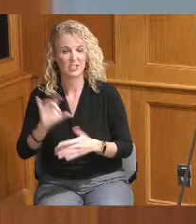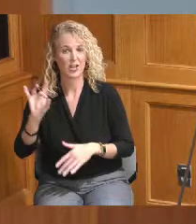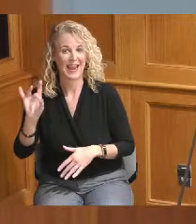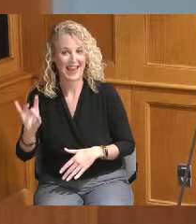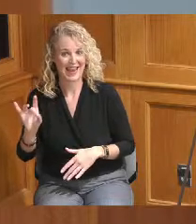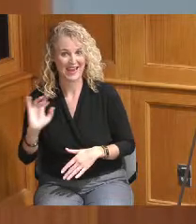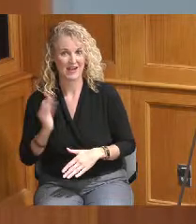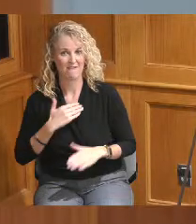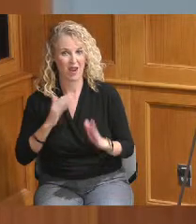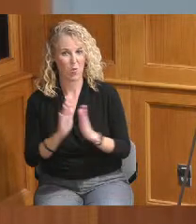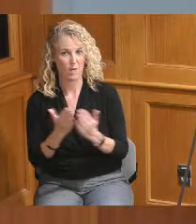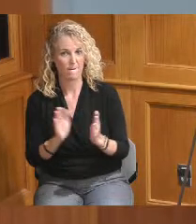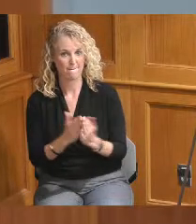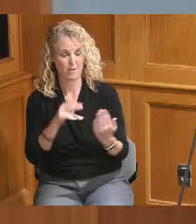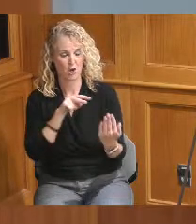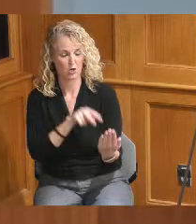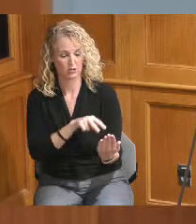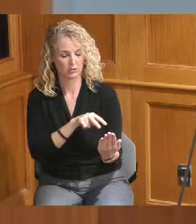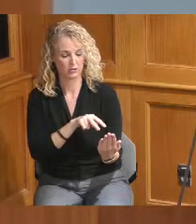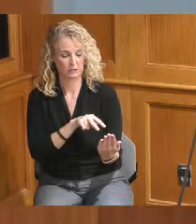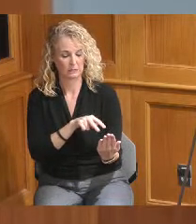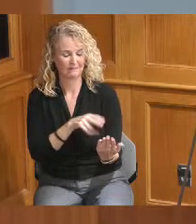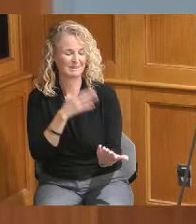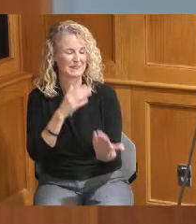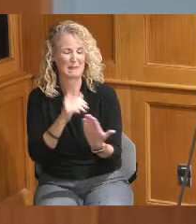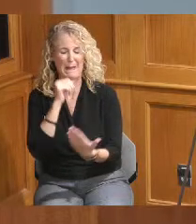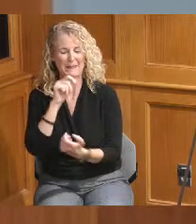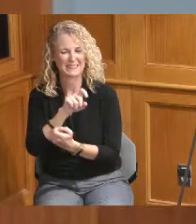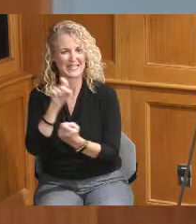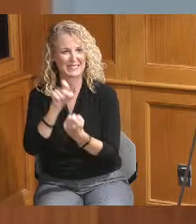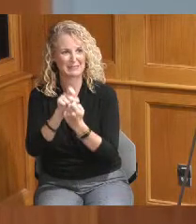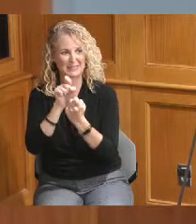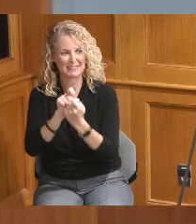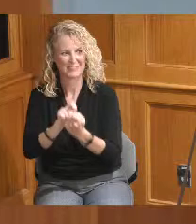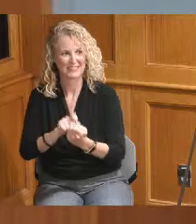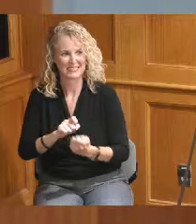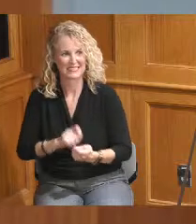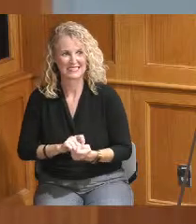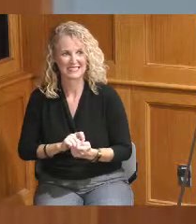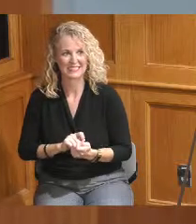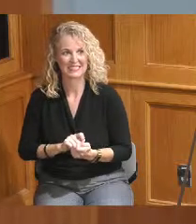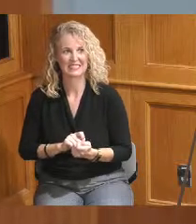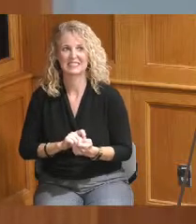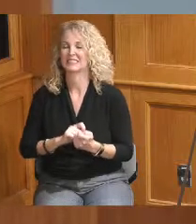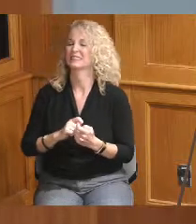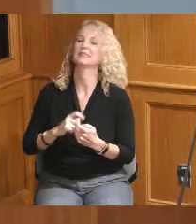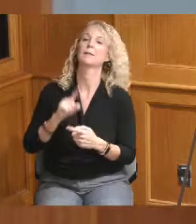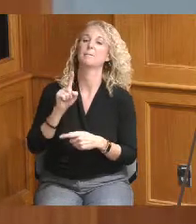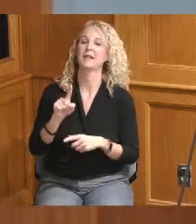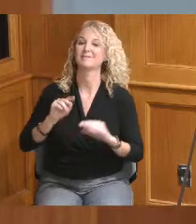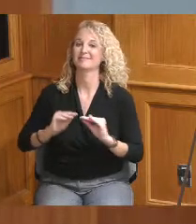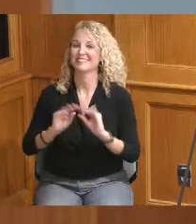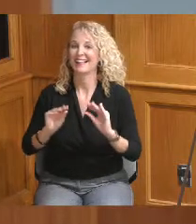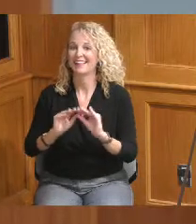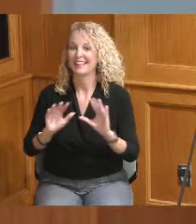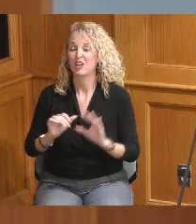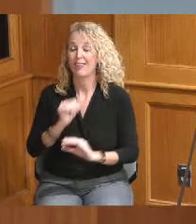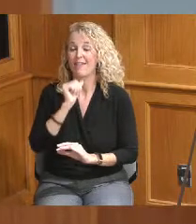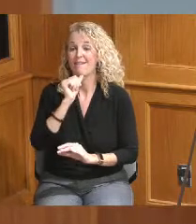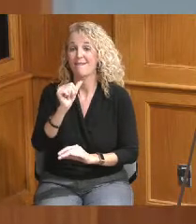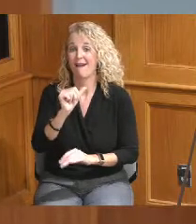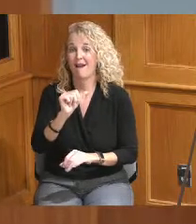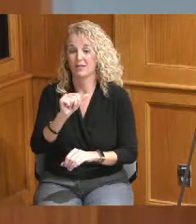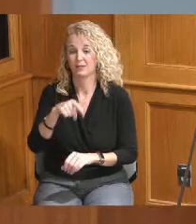not perhaps the detail you're looking for. It's more about the increases and not what those are. But just to be clear, that the